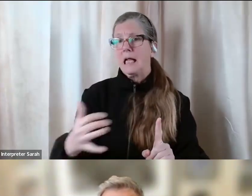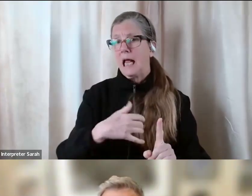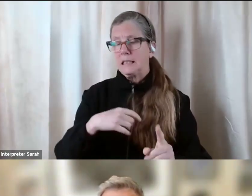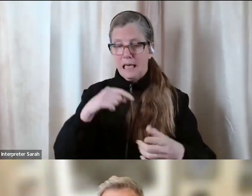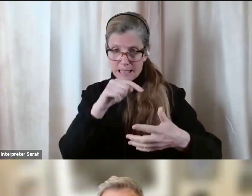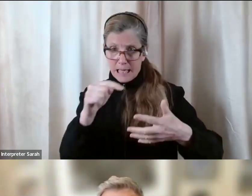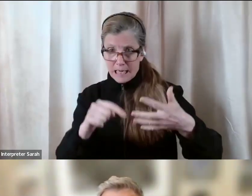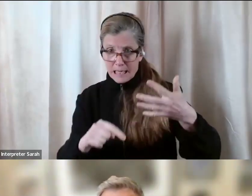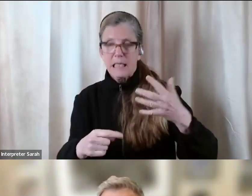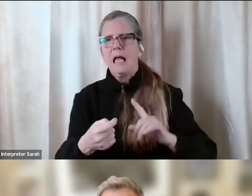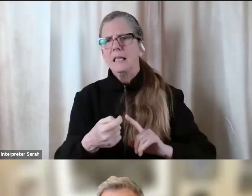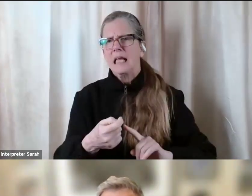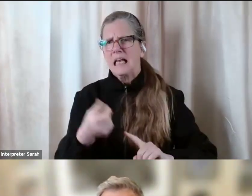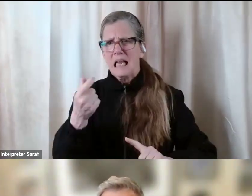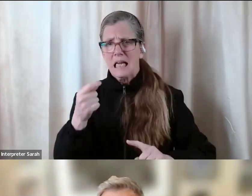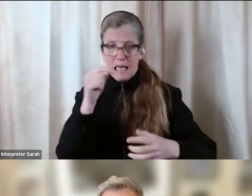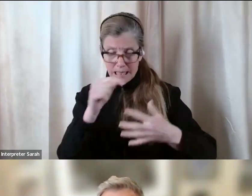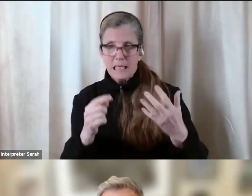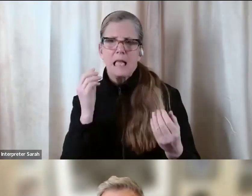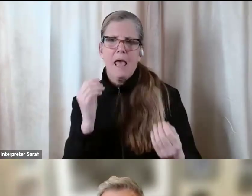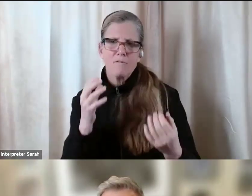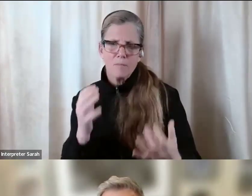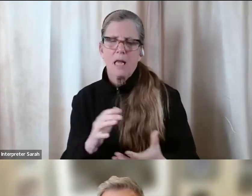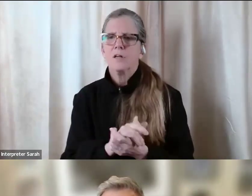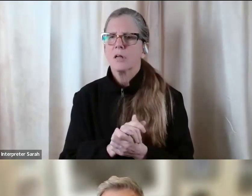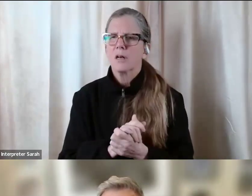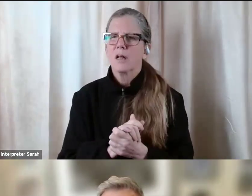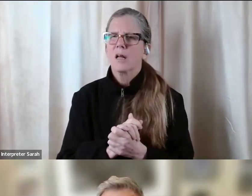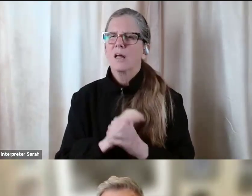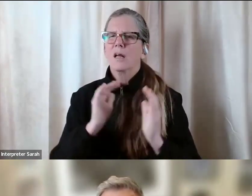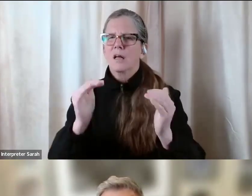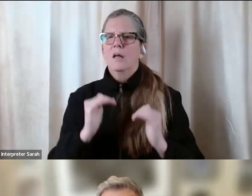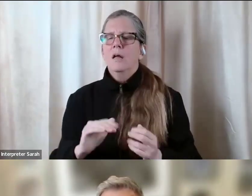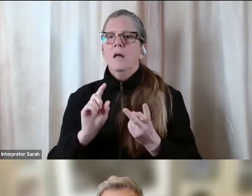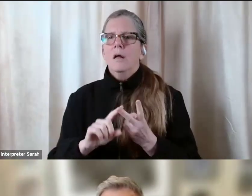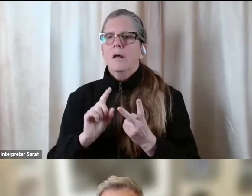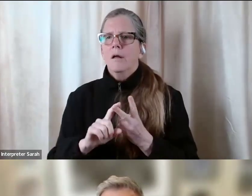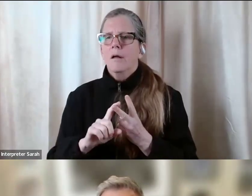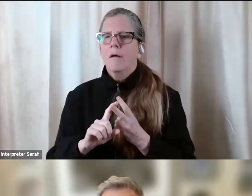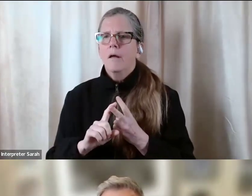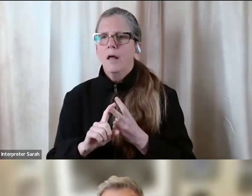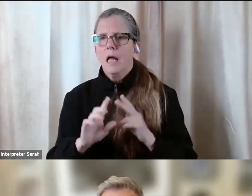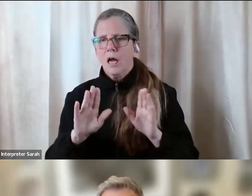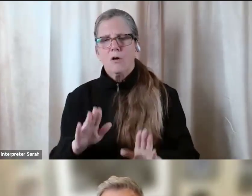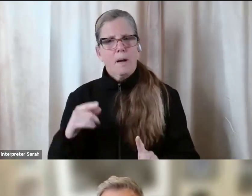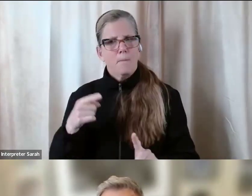these categories based on what they reported. To your second question, that's another great point, which